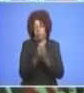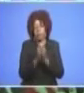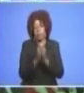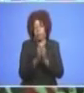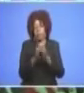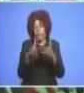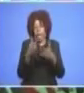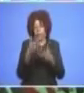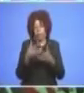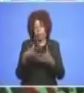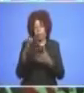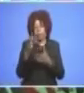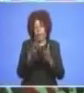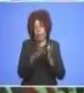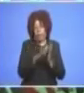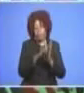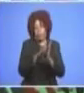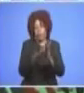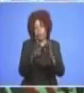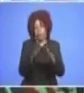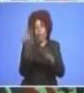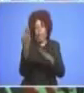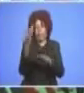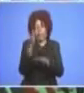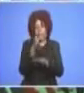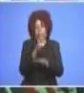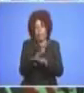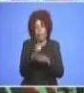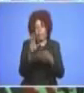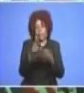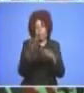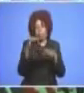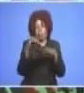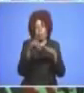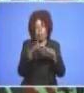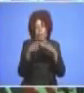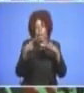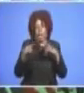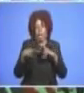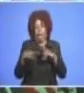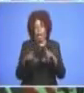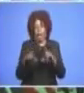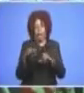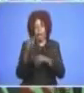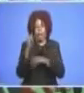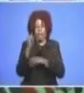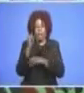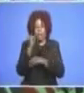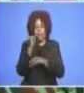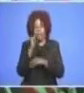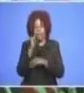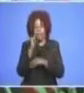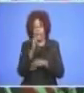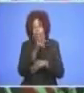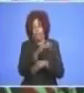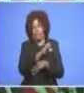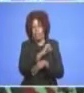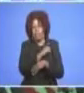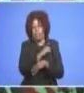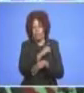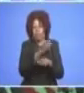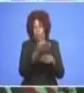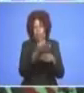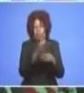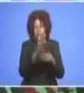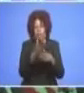Happy Birthday Netti was an exhibition that opened last evening at the Central Bank that allowed Nettica Symonette not only to share her 84th birthday with